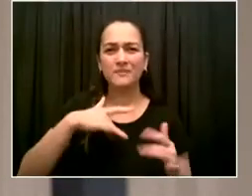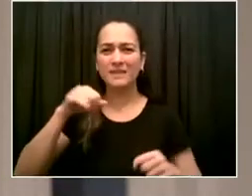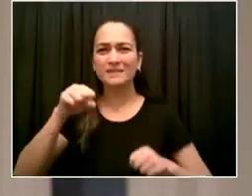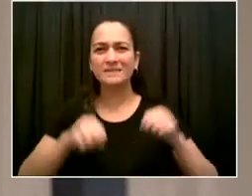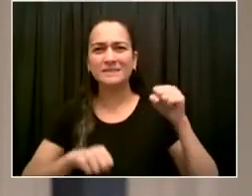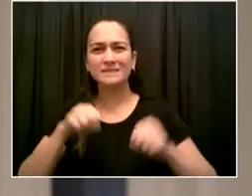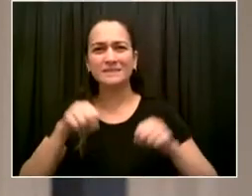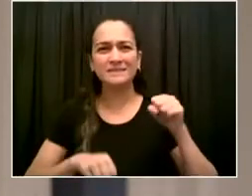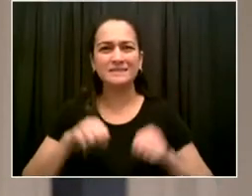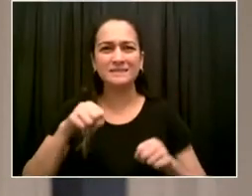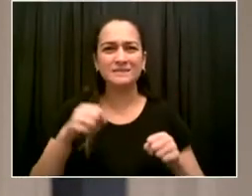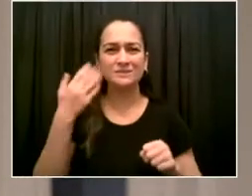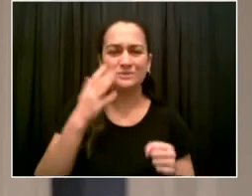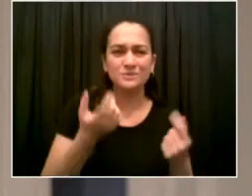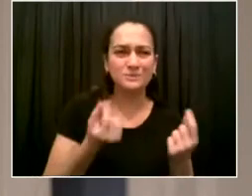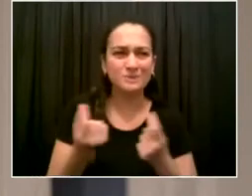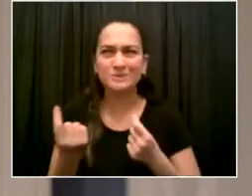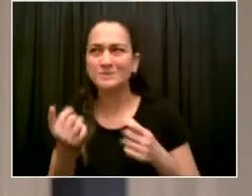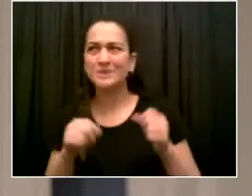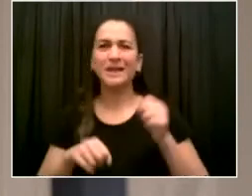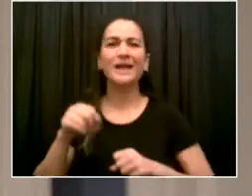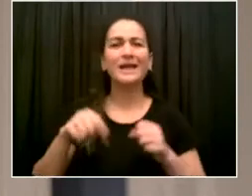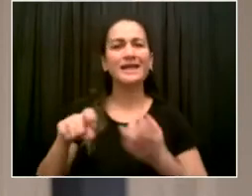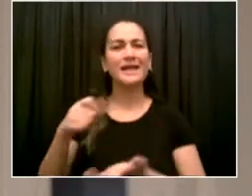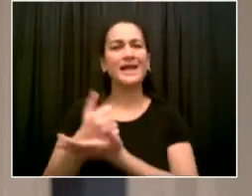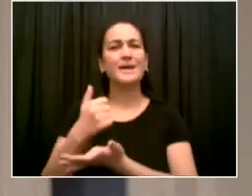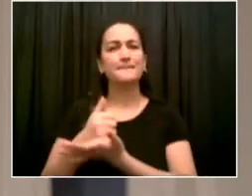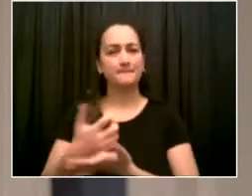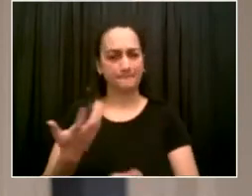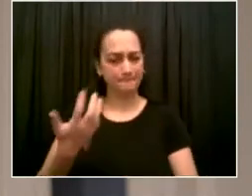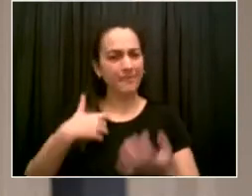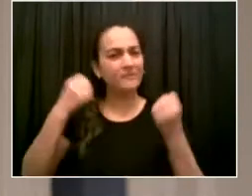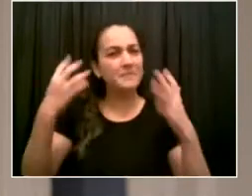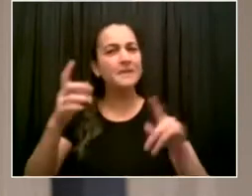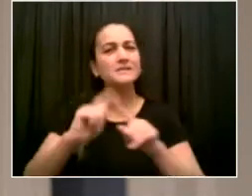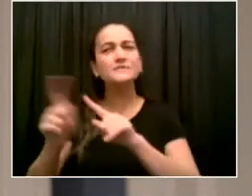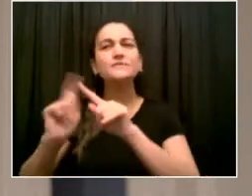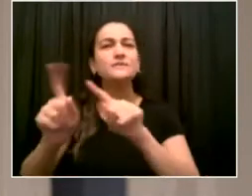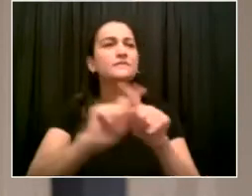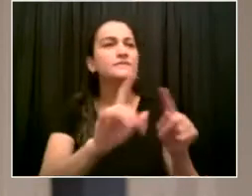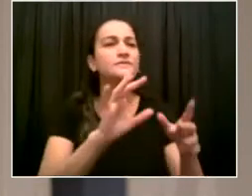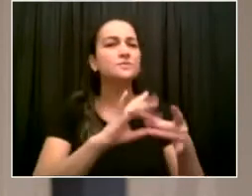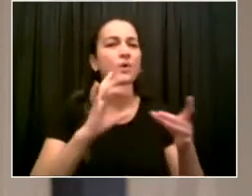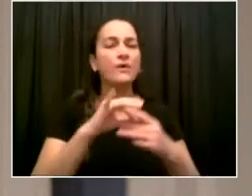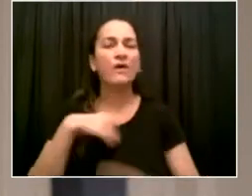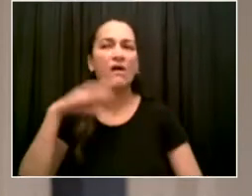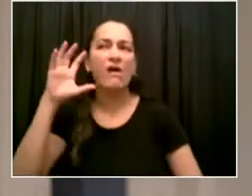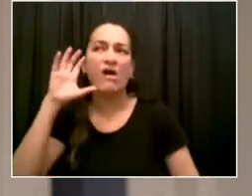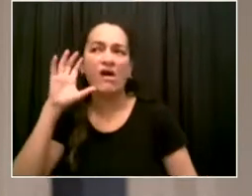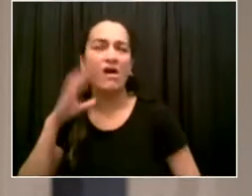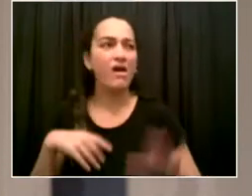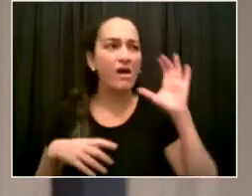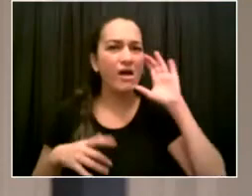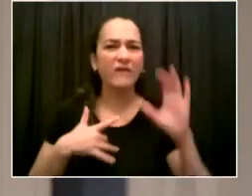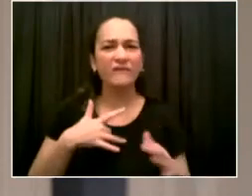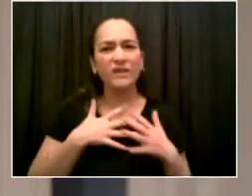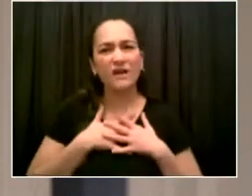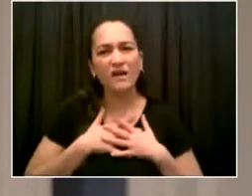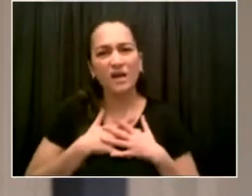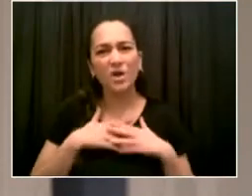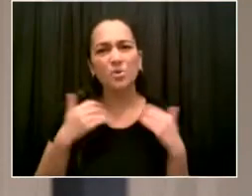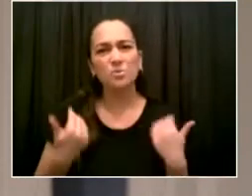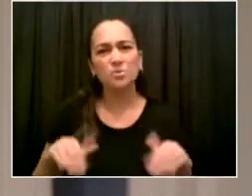stories, and many others stay with me to this very day. What was so clear in those rooms